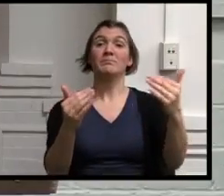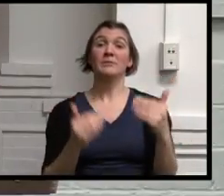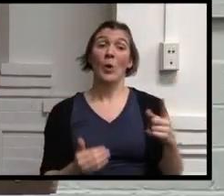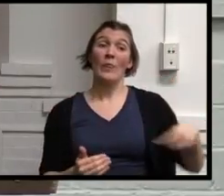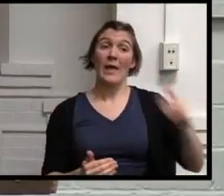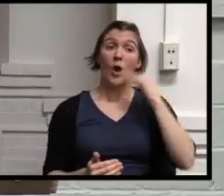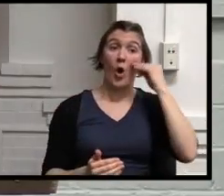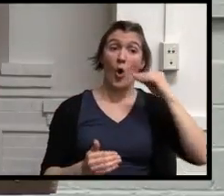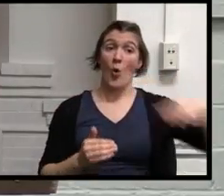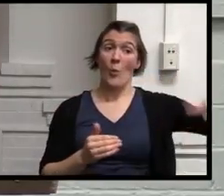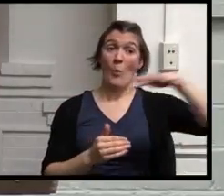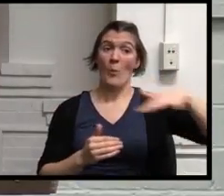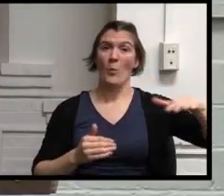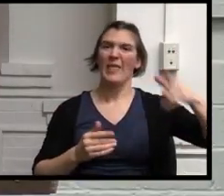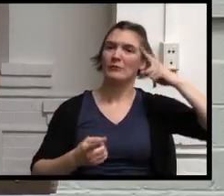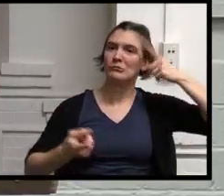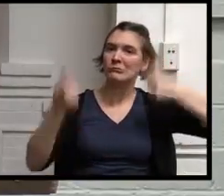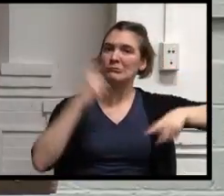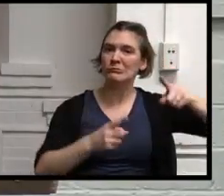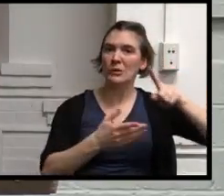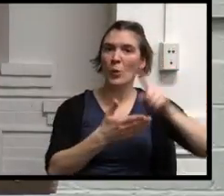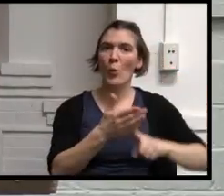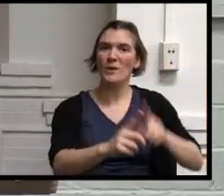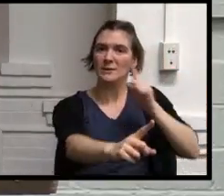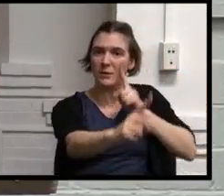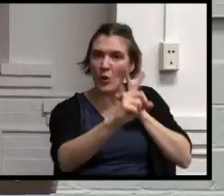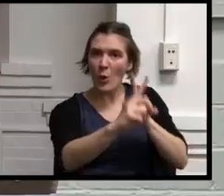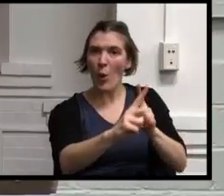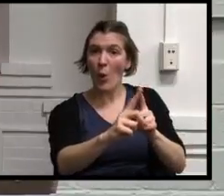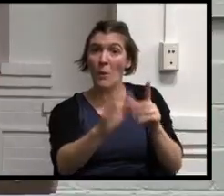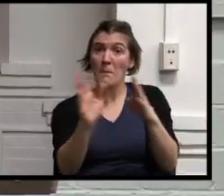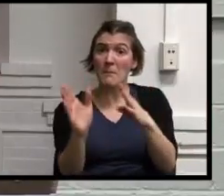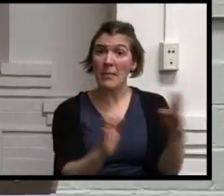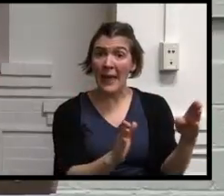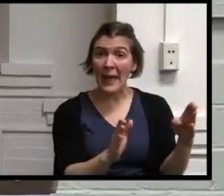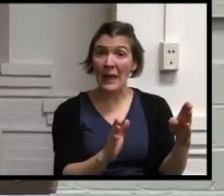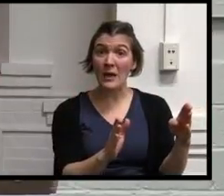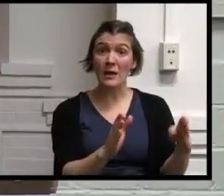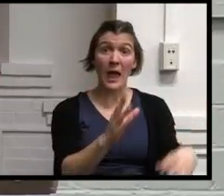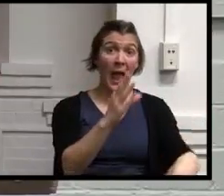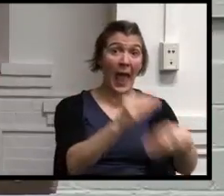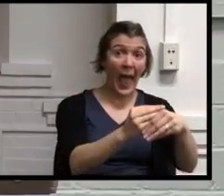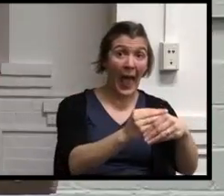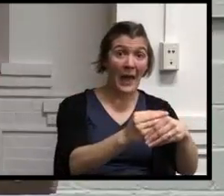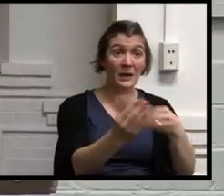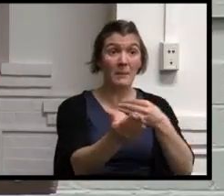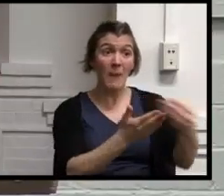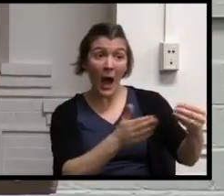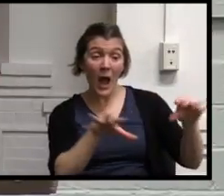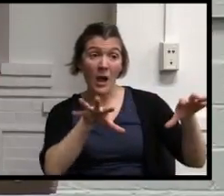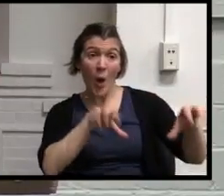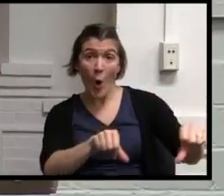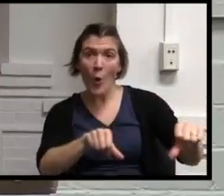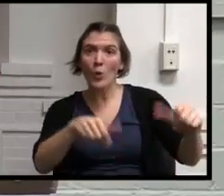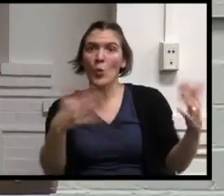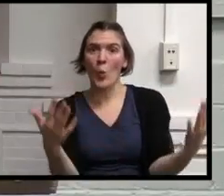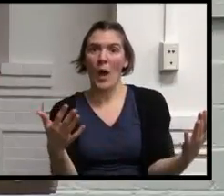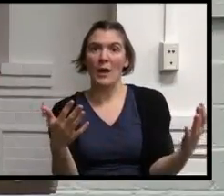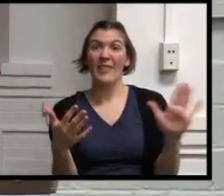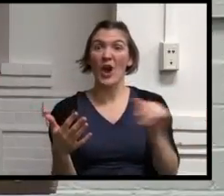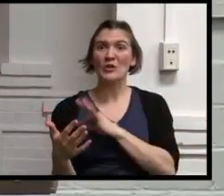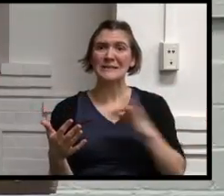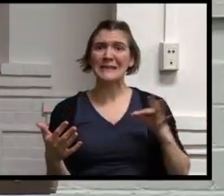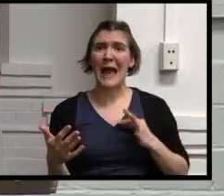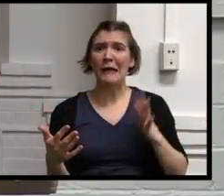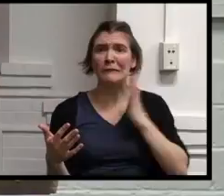decide is what the ongoing operational costs associated with another site would be, because they would stretch their staffing